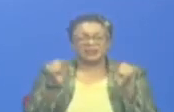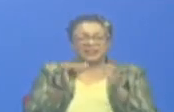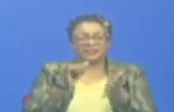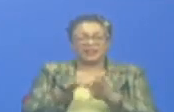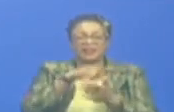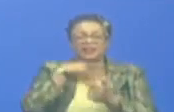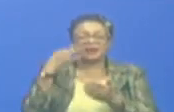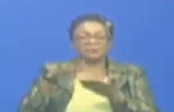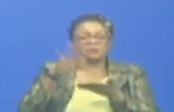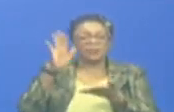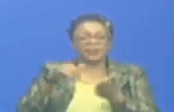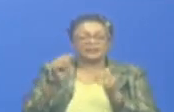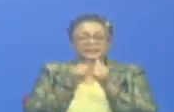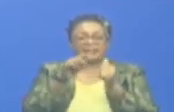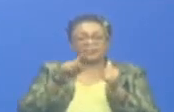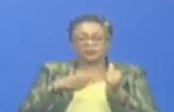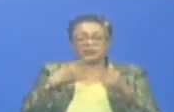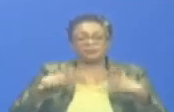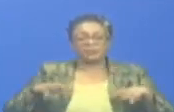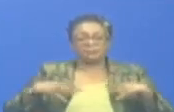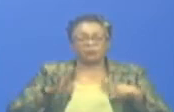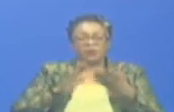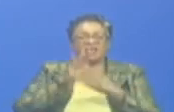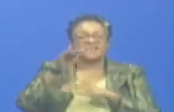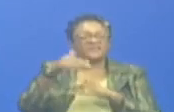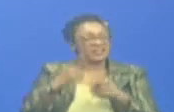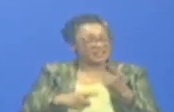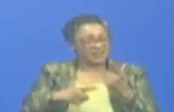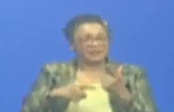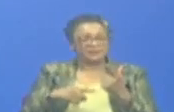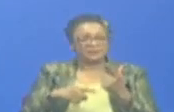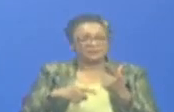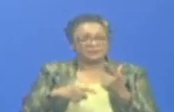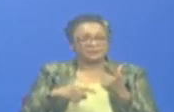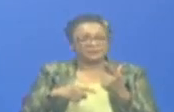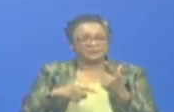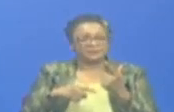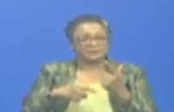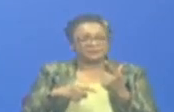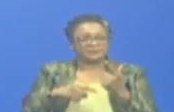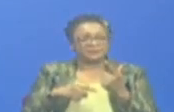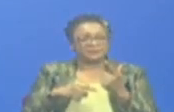10,000 people in Kenya each year. Oko Okusa with that report.